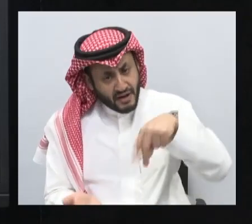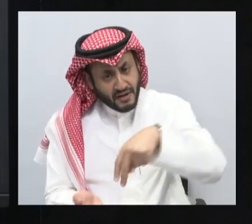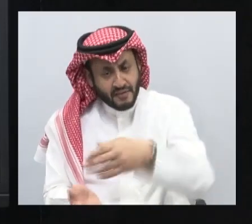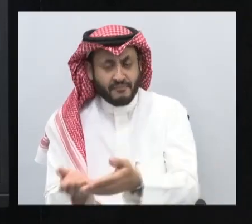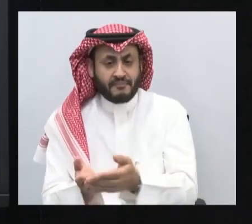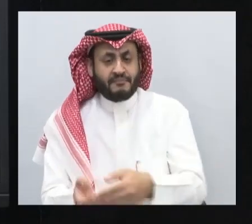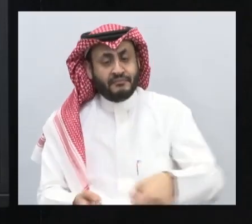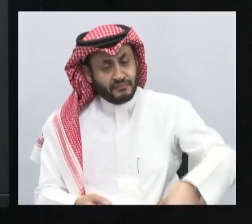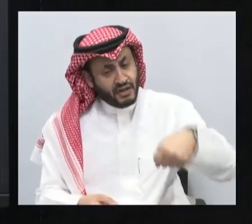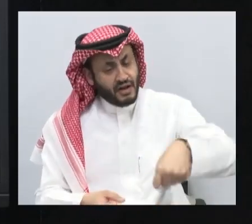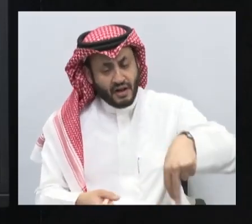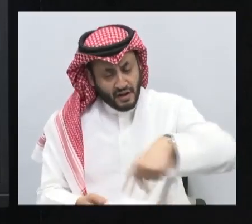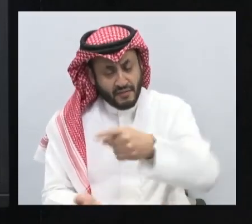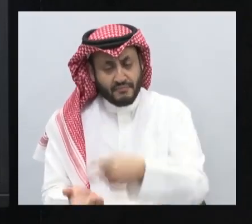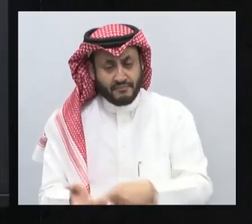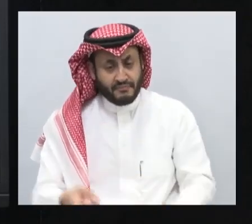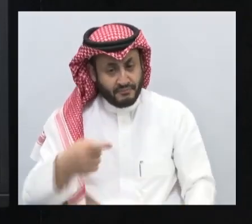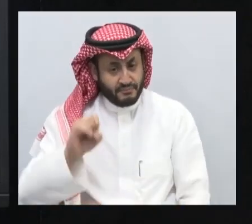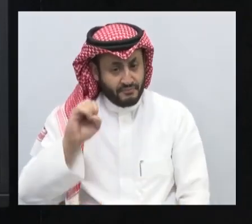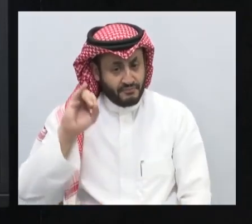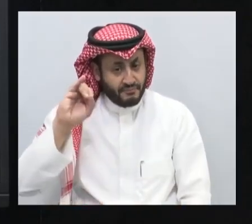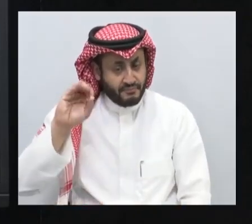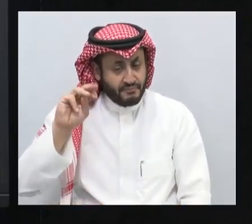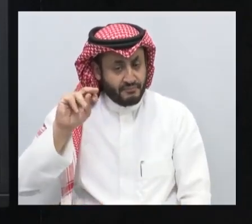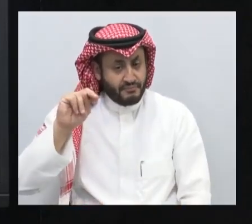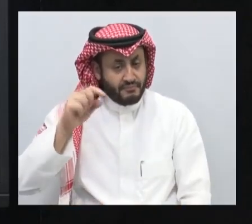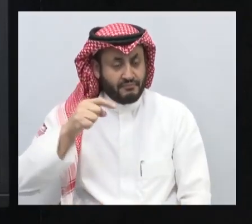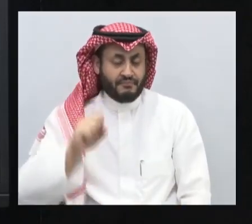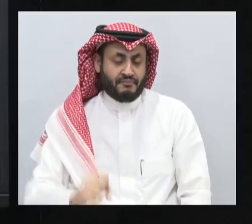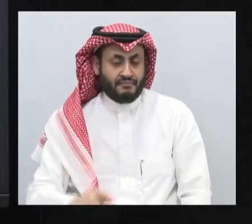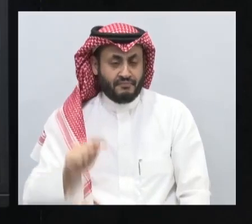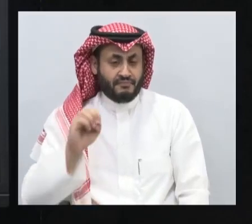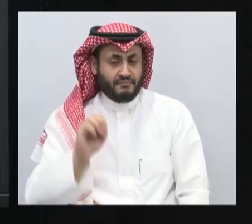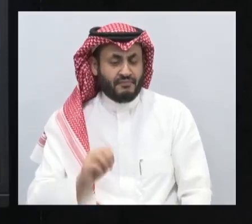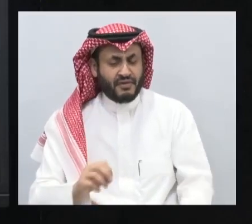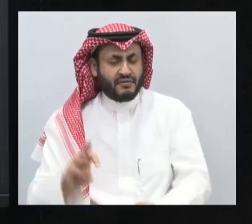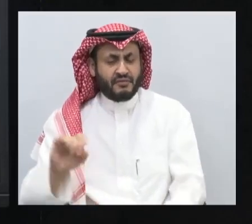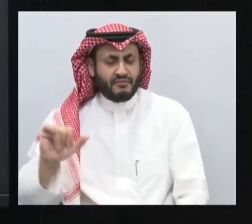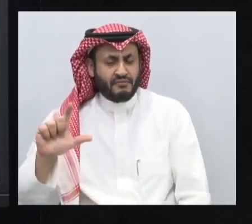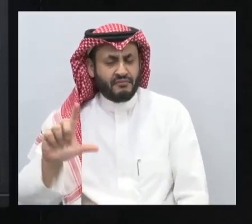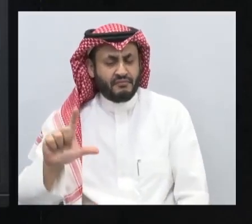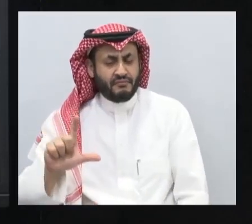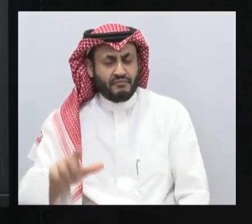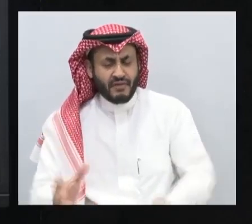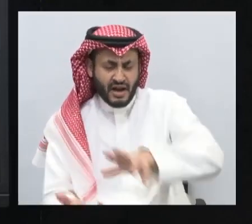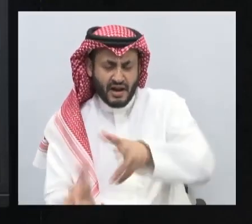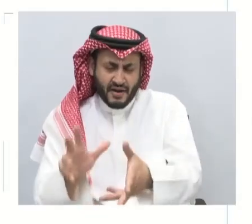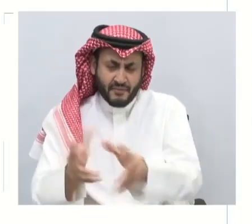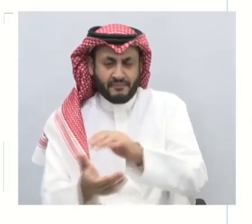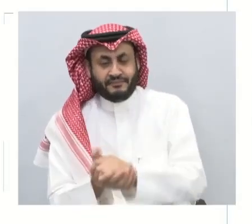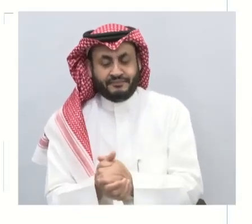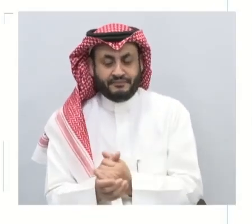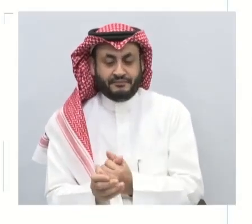she's taking her school bag, and she's going to school, and that is sure about,